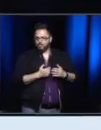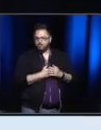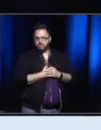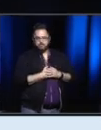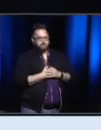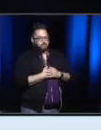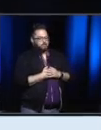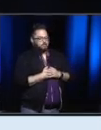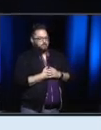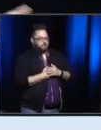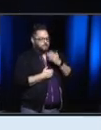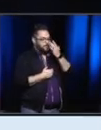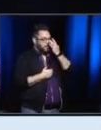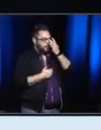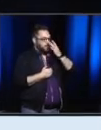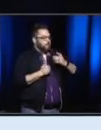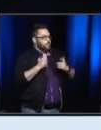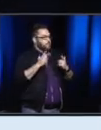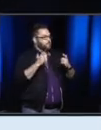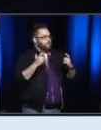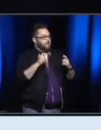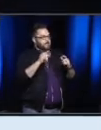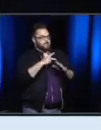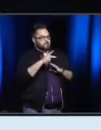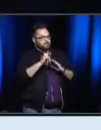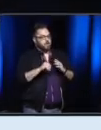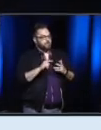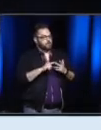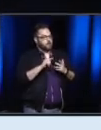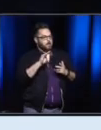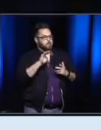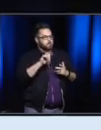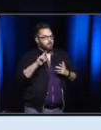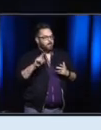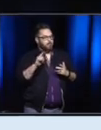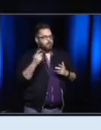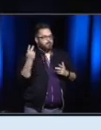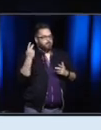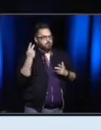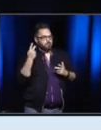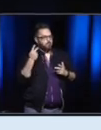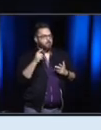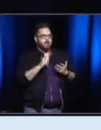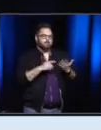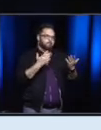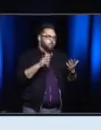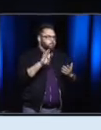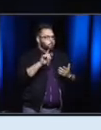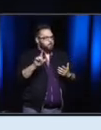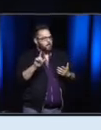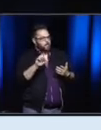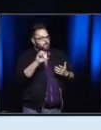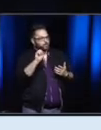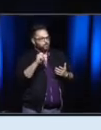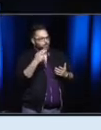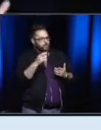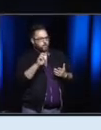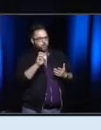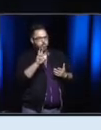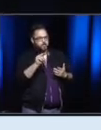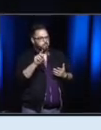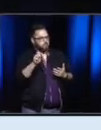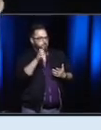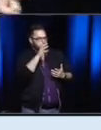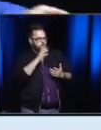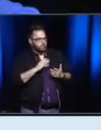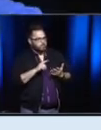in the 2000s, the biggest project we ever did with Michael Crutzen, and I can also mention Bill Sherwin, Jana Watson-Capps, and Simon